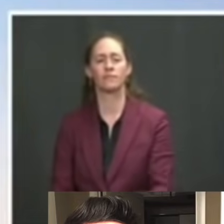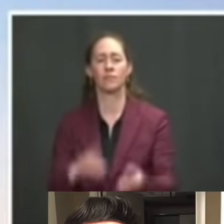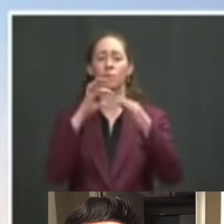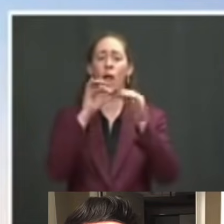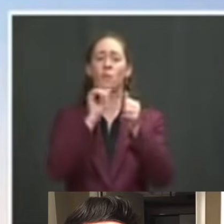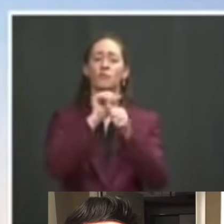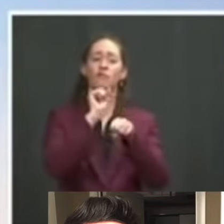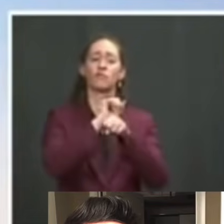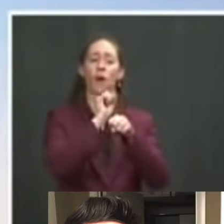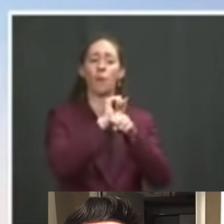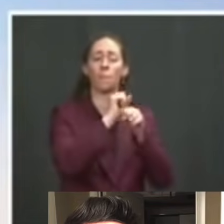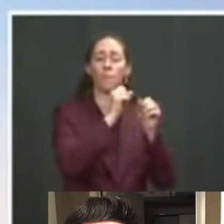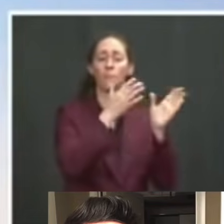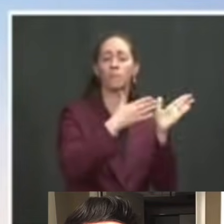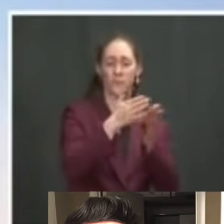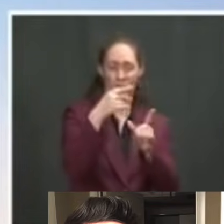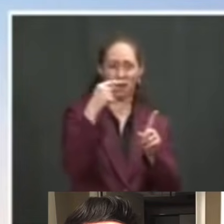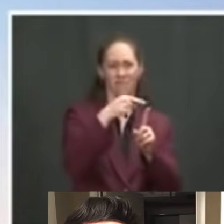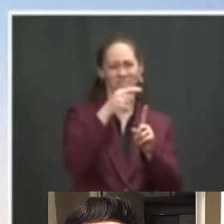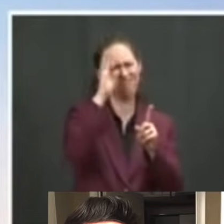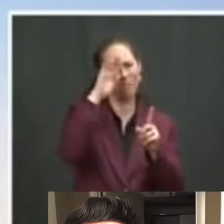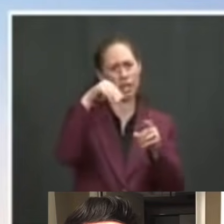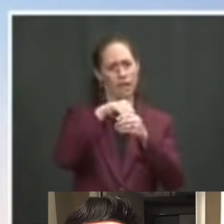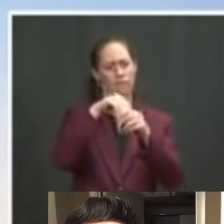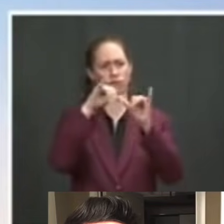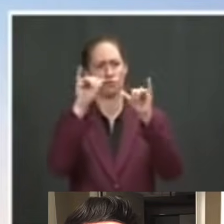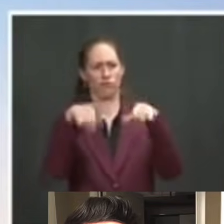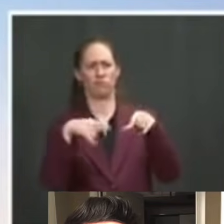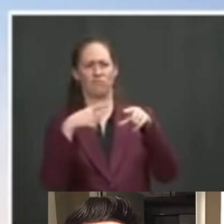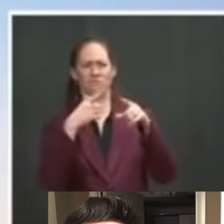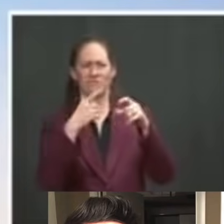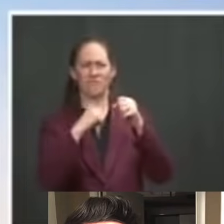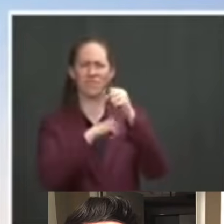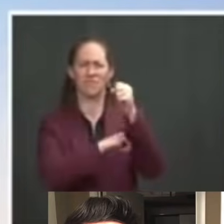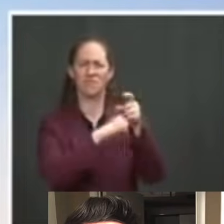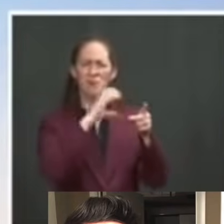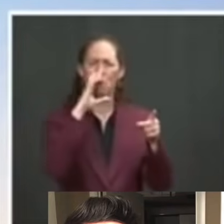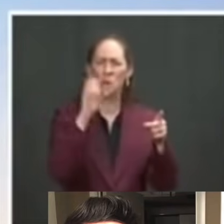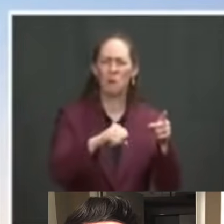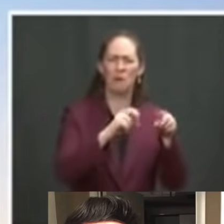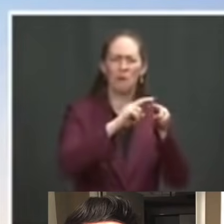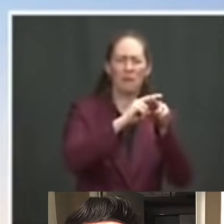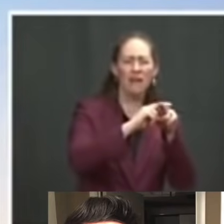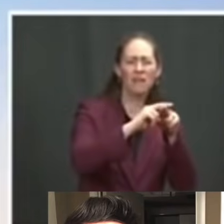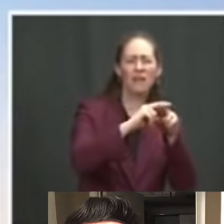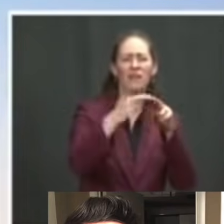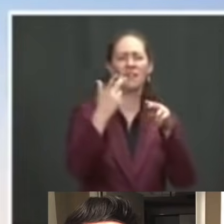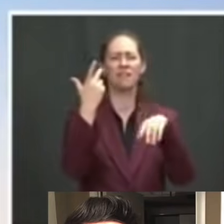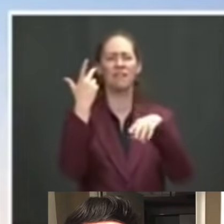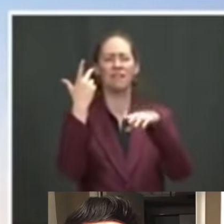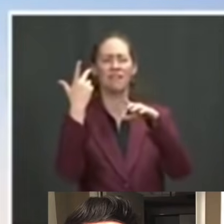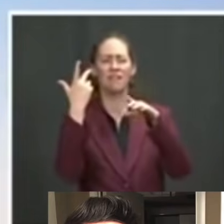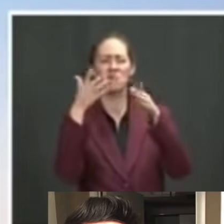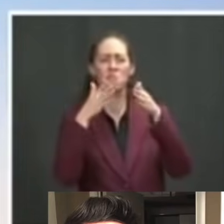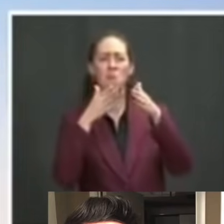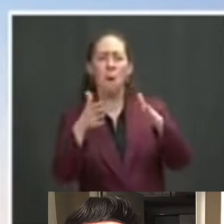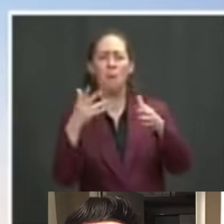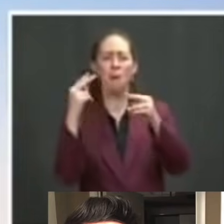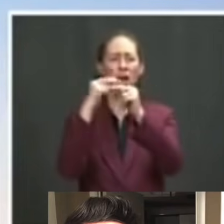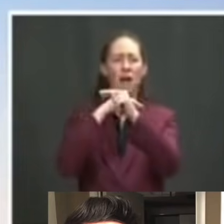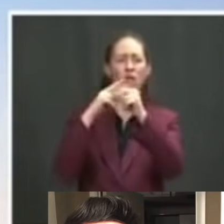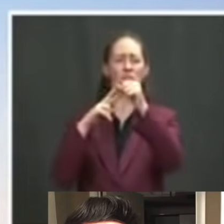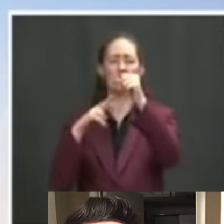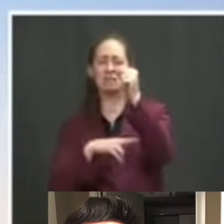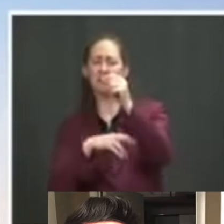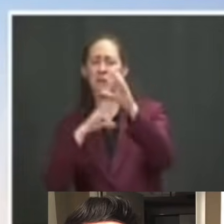across the country, whether that is roads and railways that there's agreement among Democrats and Republicans, including many